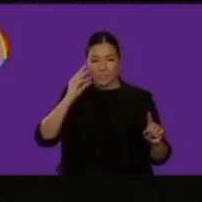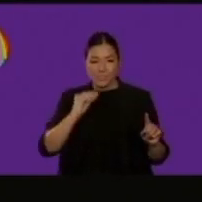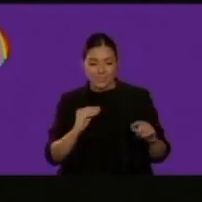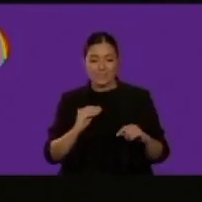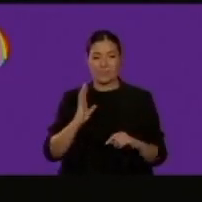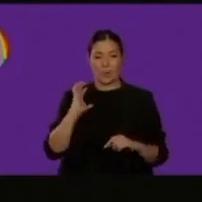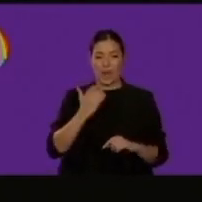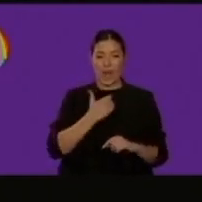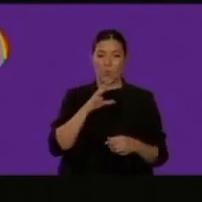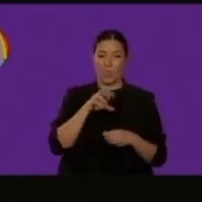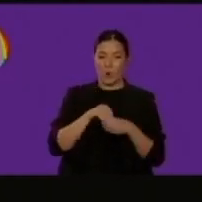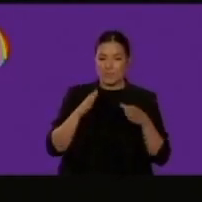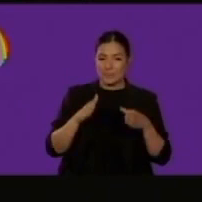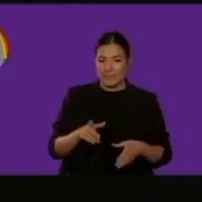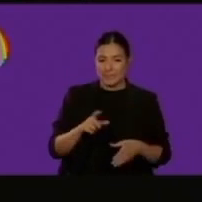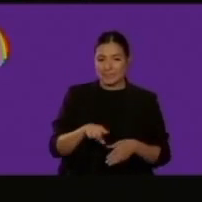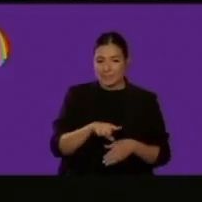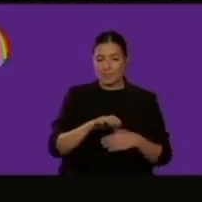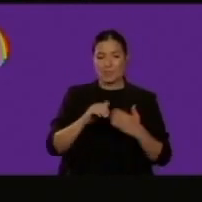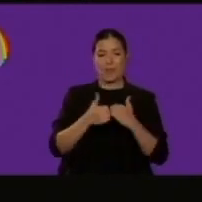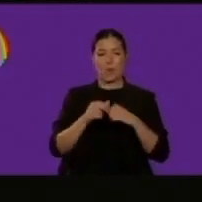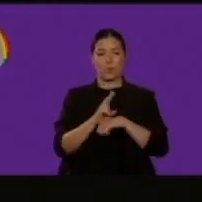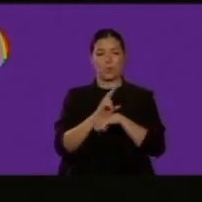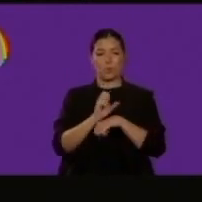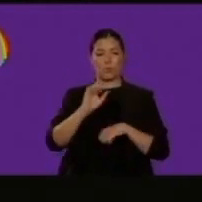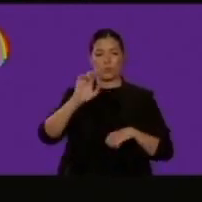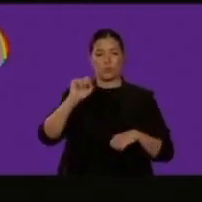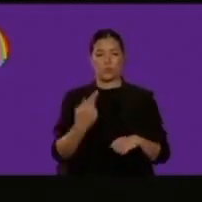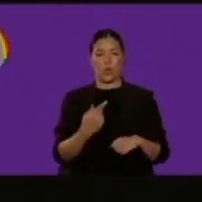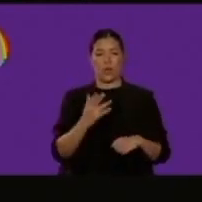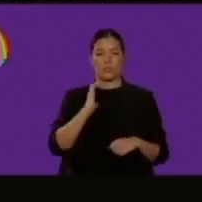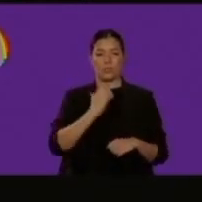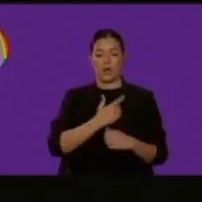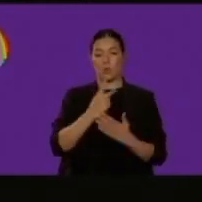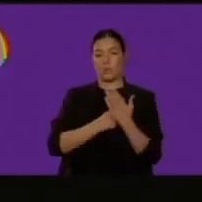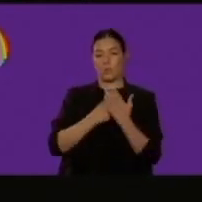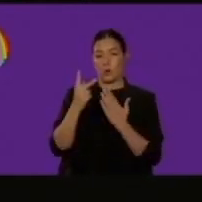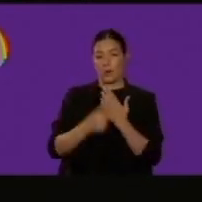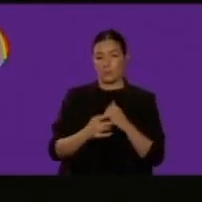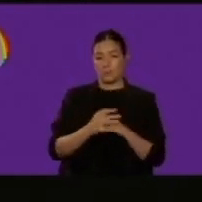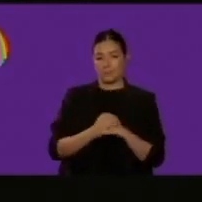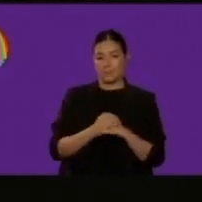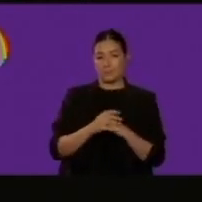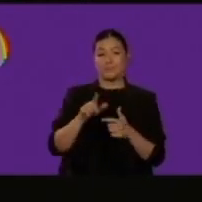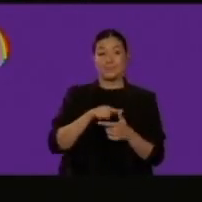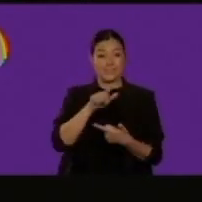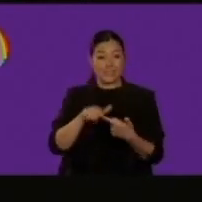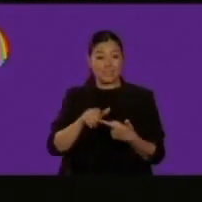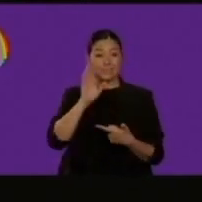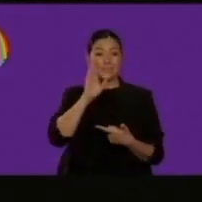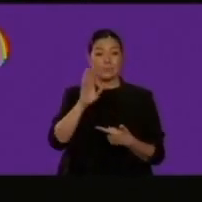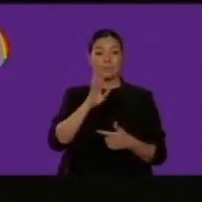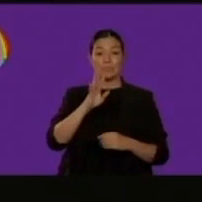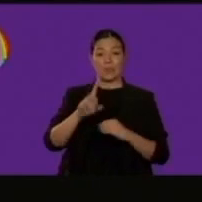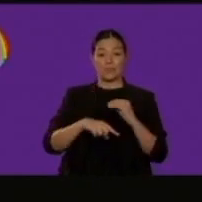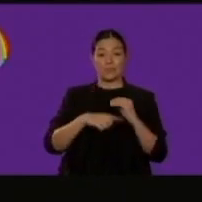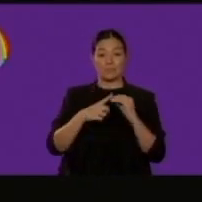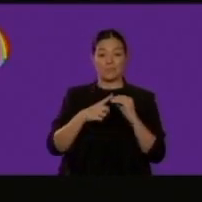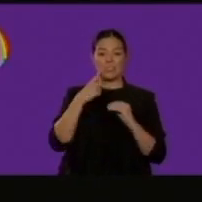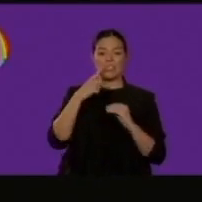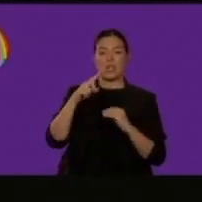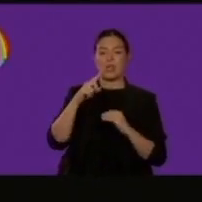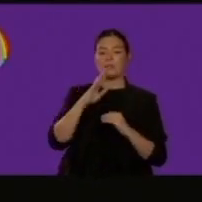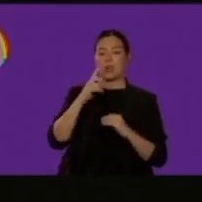Entonces vamos a empezar. So then we are going to start. We have first Lauren Berrios. She's